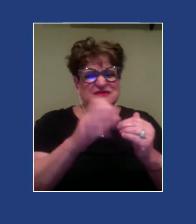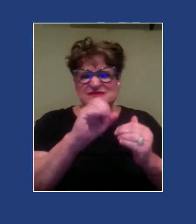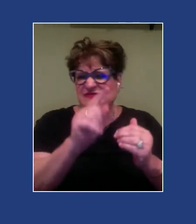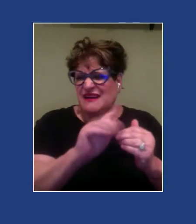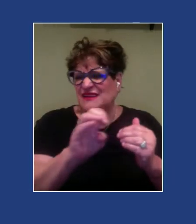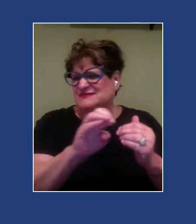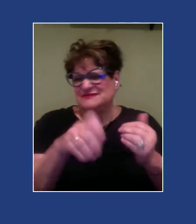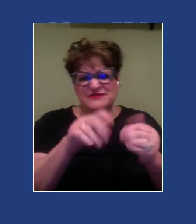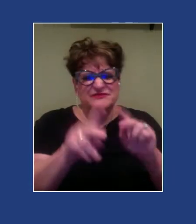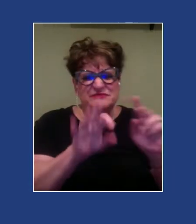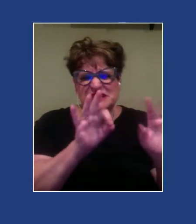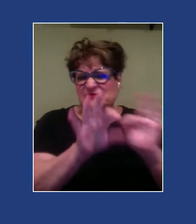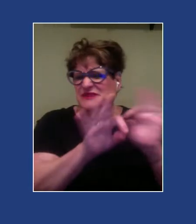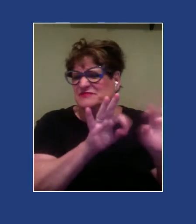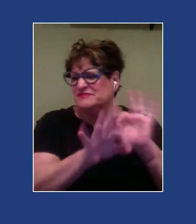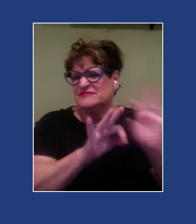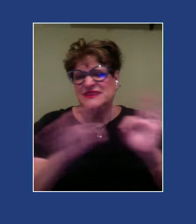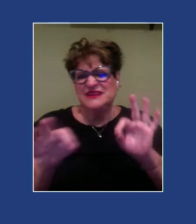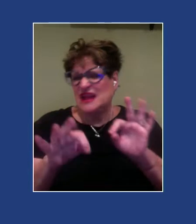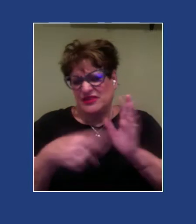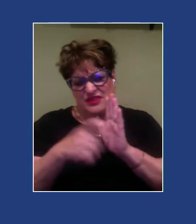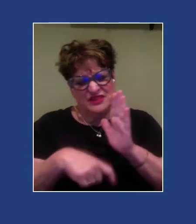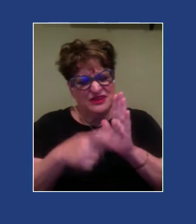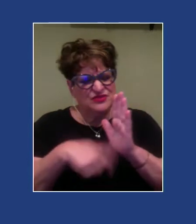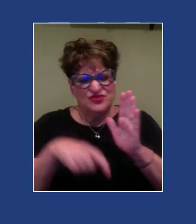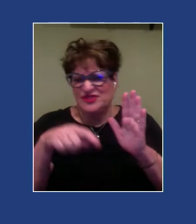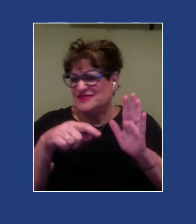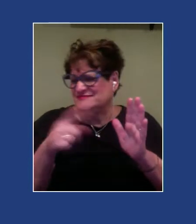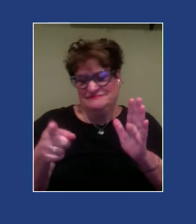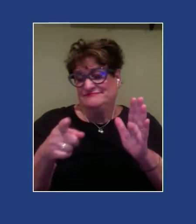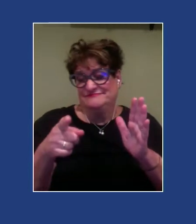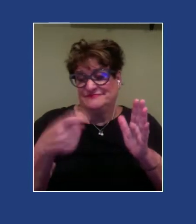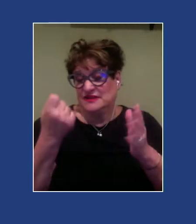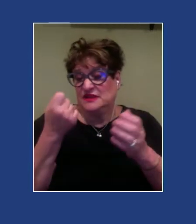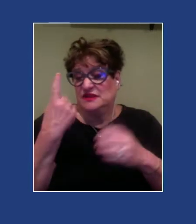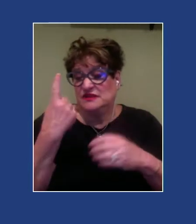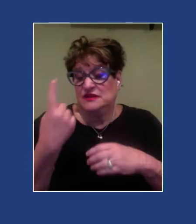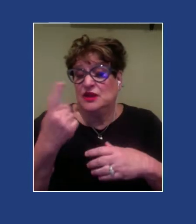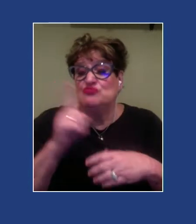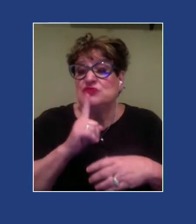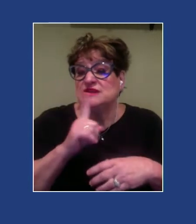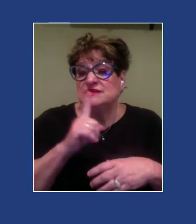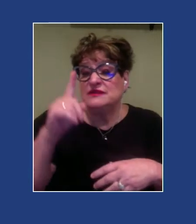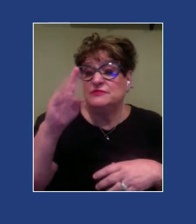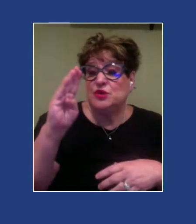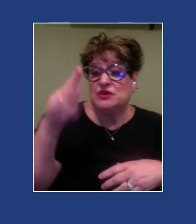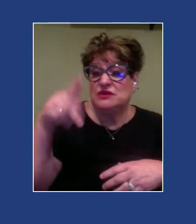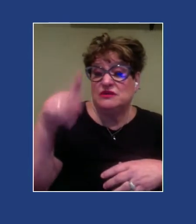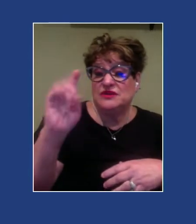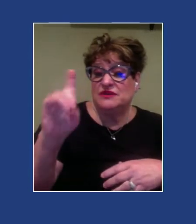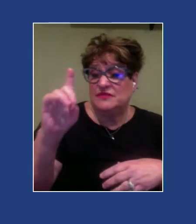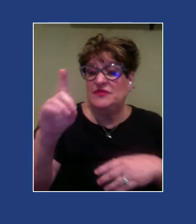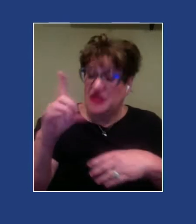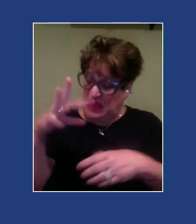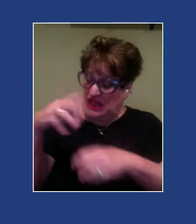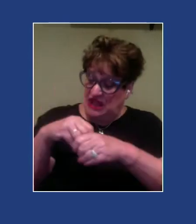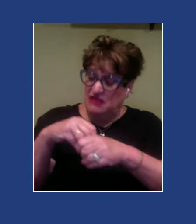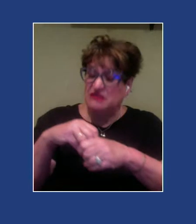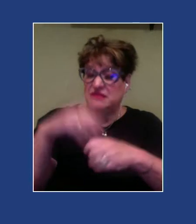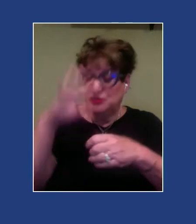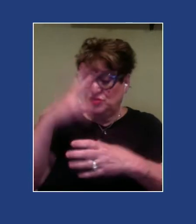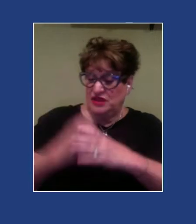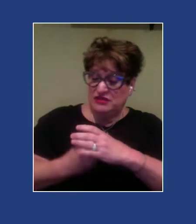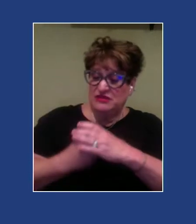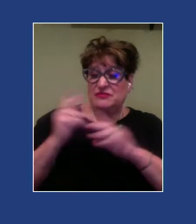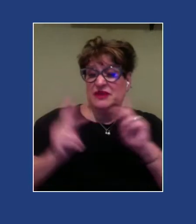other limitations in the literature, it's really difficult to know what the prevalence of borderline personality disorder is among transgender and gender diverse people.